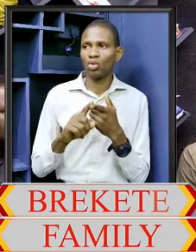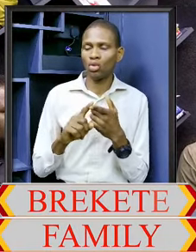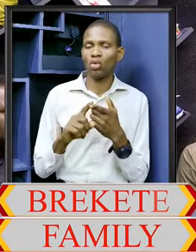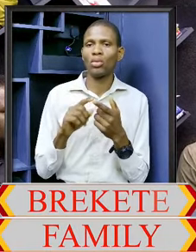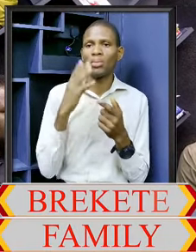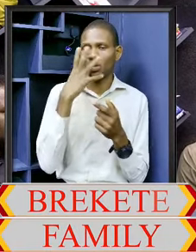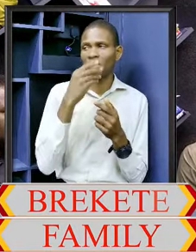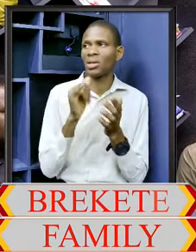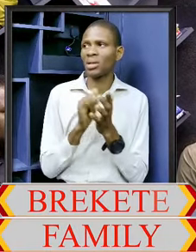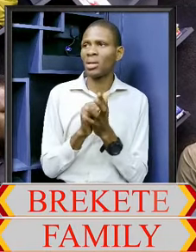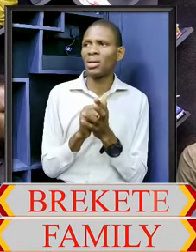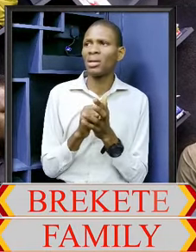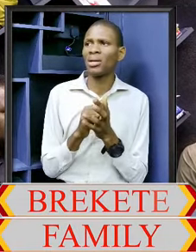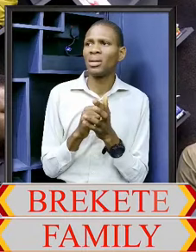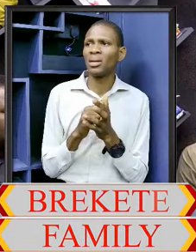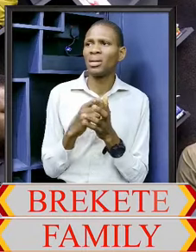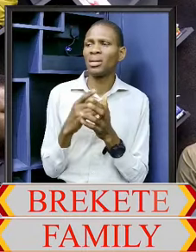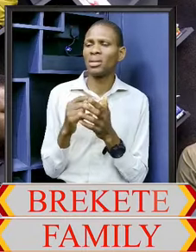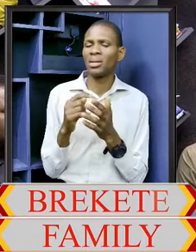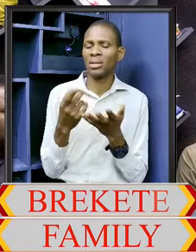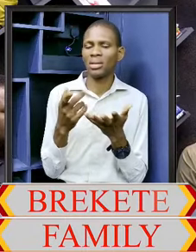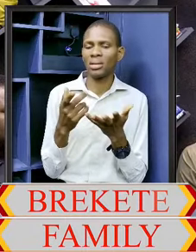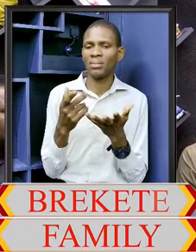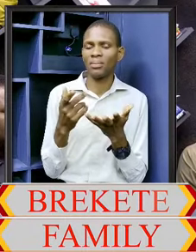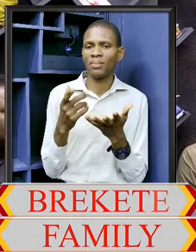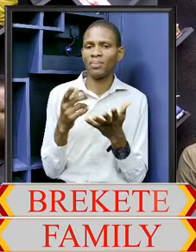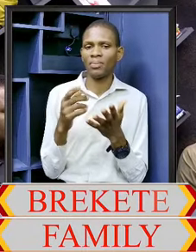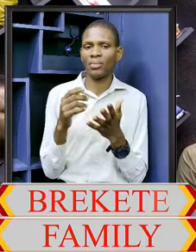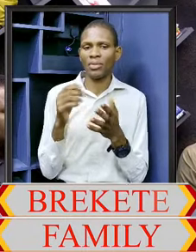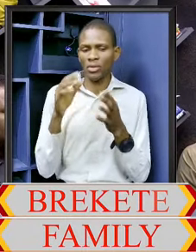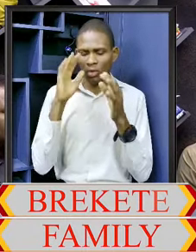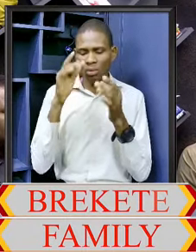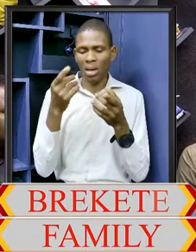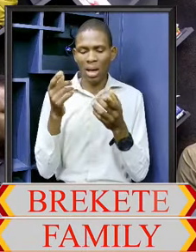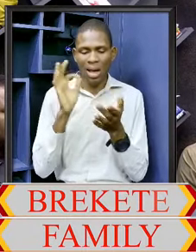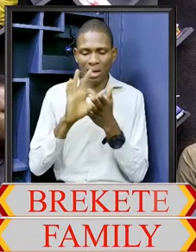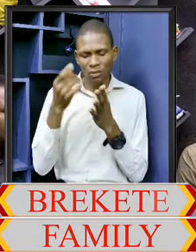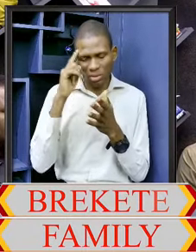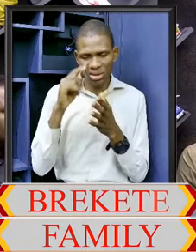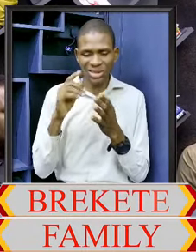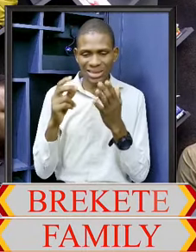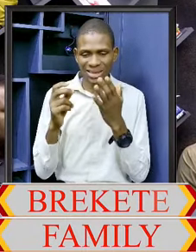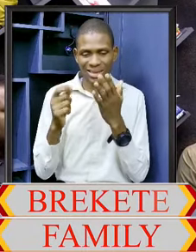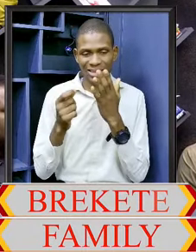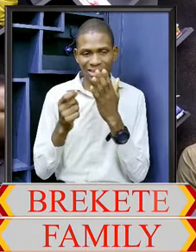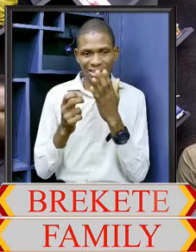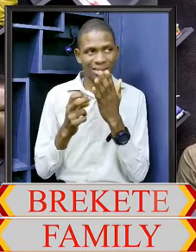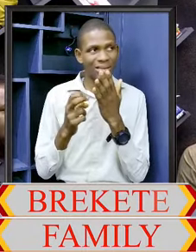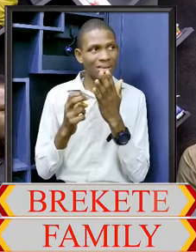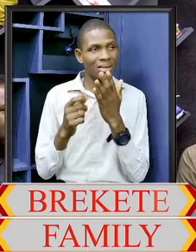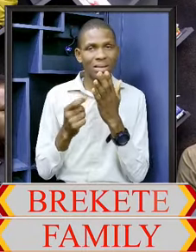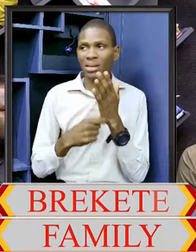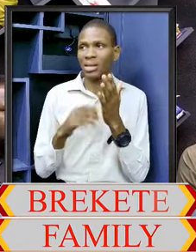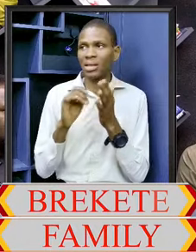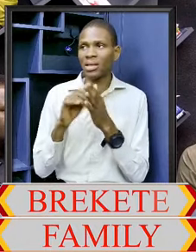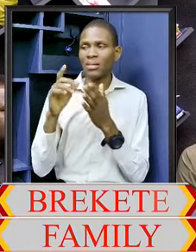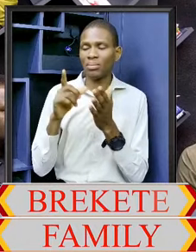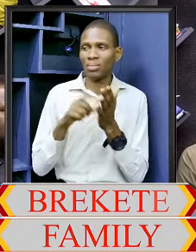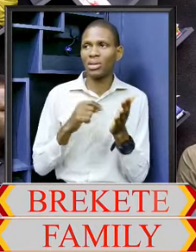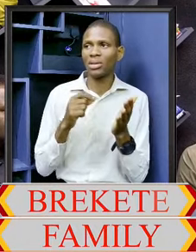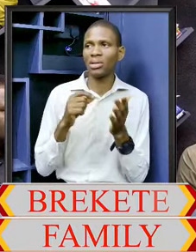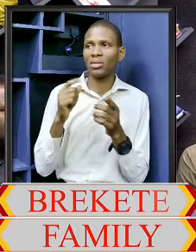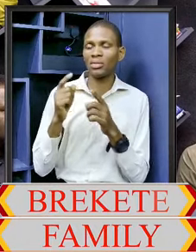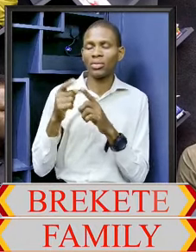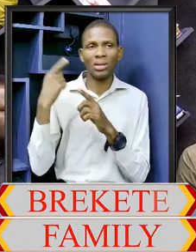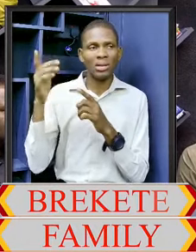and account the ticket he paid from Canada from 2009 to date. But on an agree right now. We write,